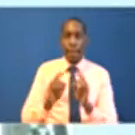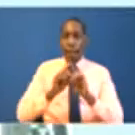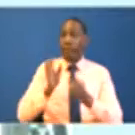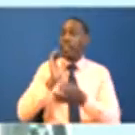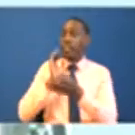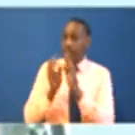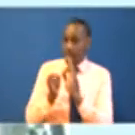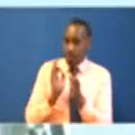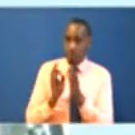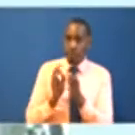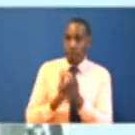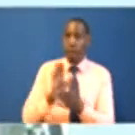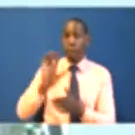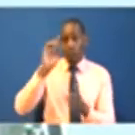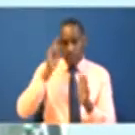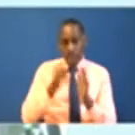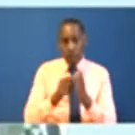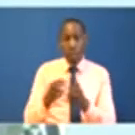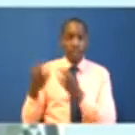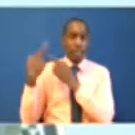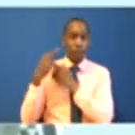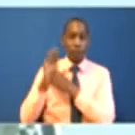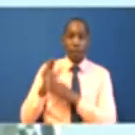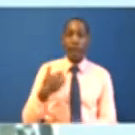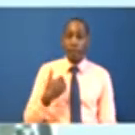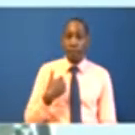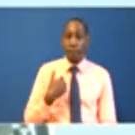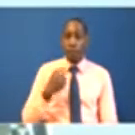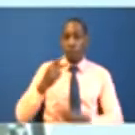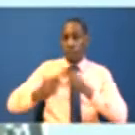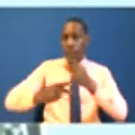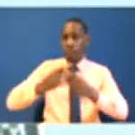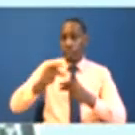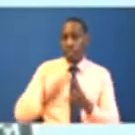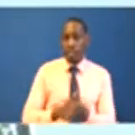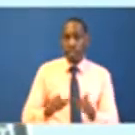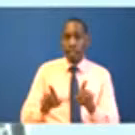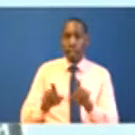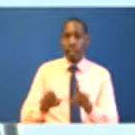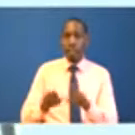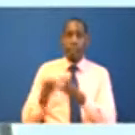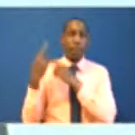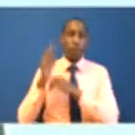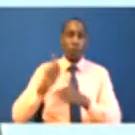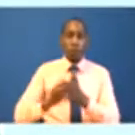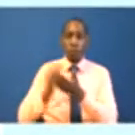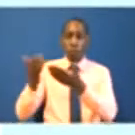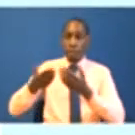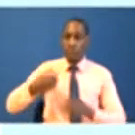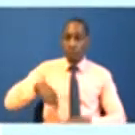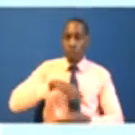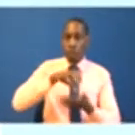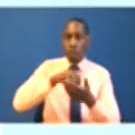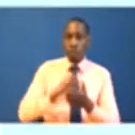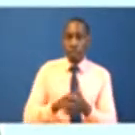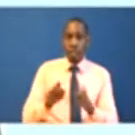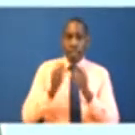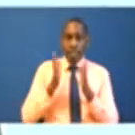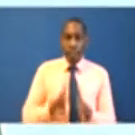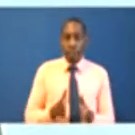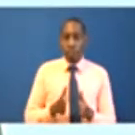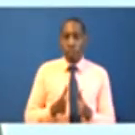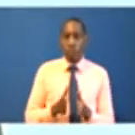if they recognize the role that they are playing in this process and that role is to bring us to a situation where the person who